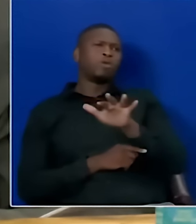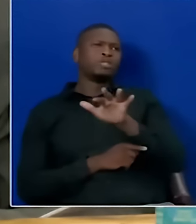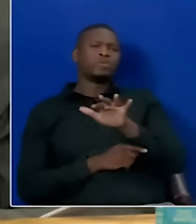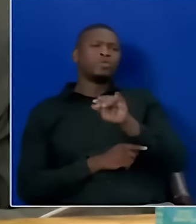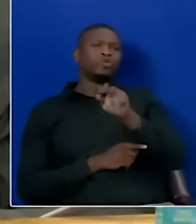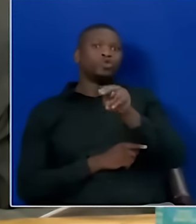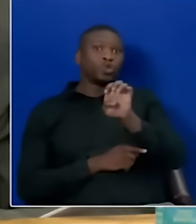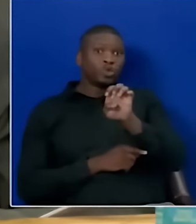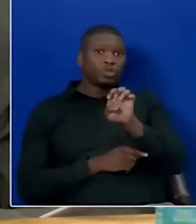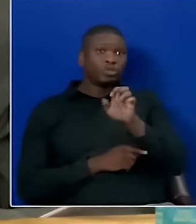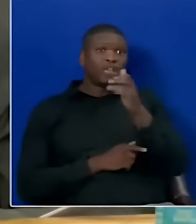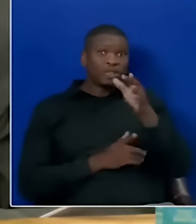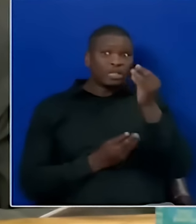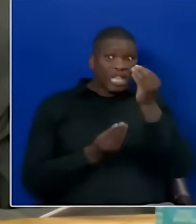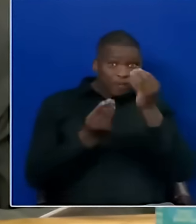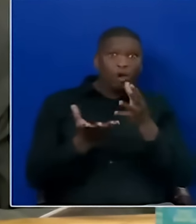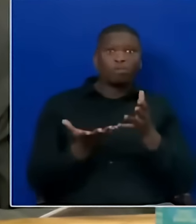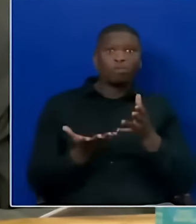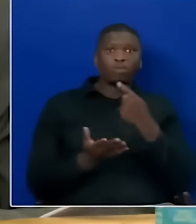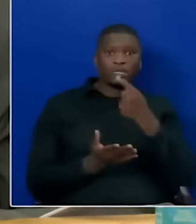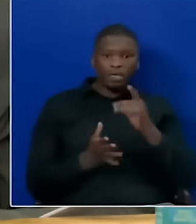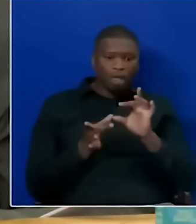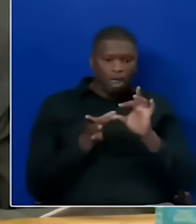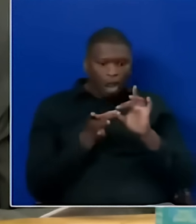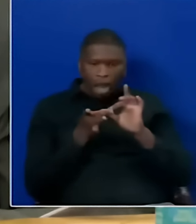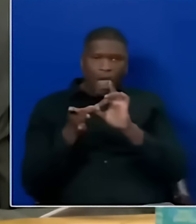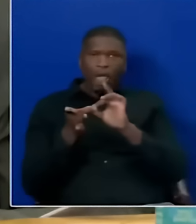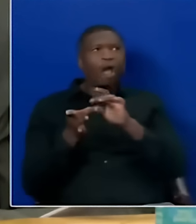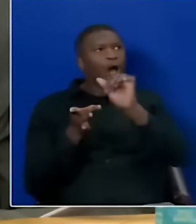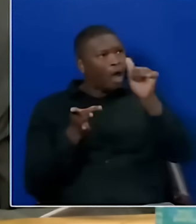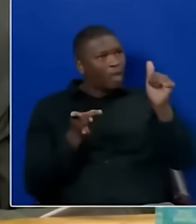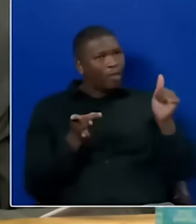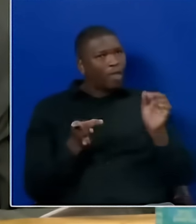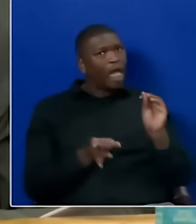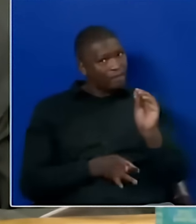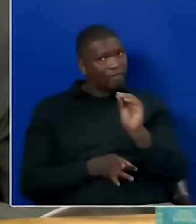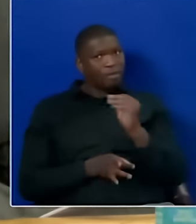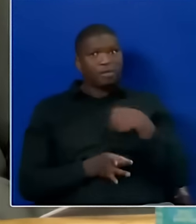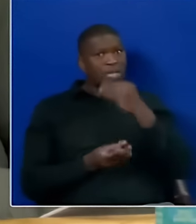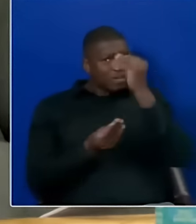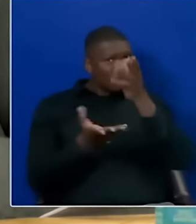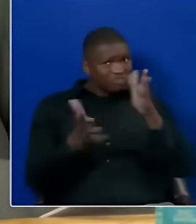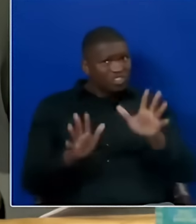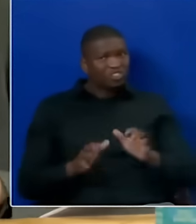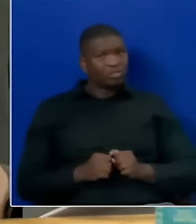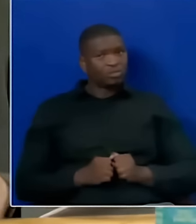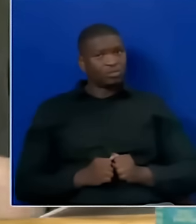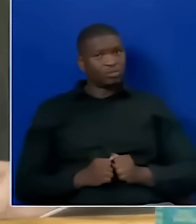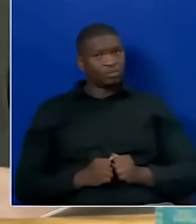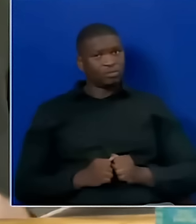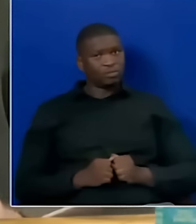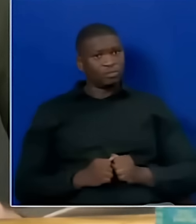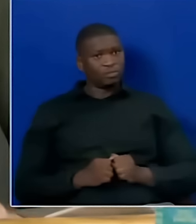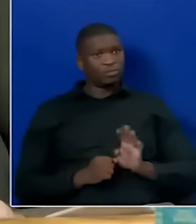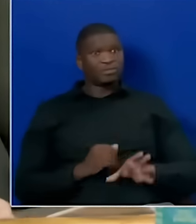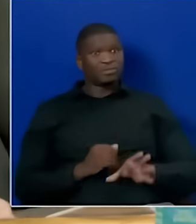are linked to other crime scenes. And we know